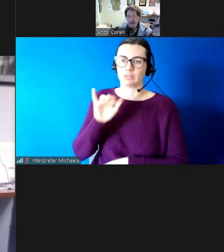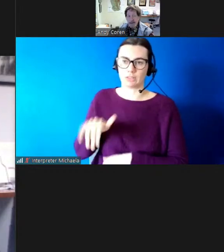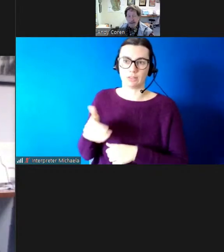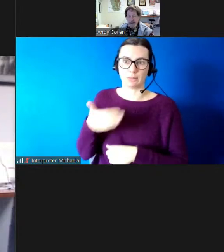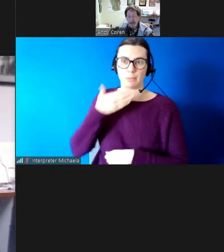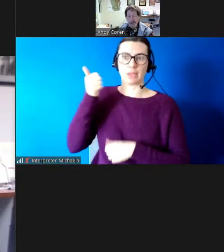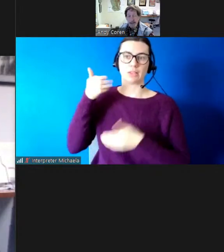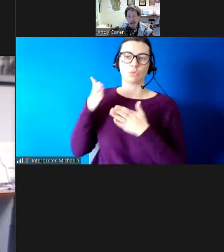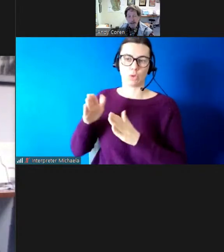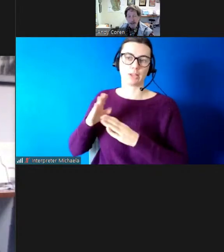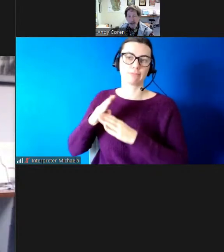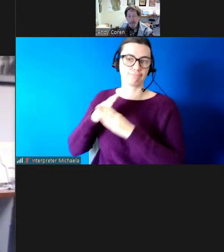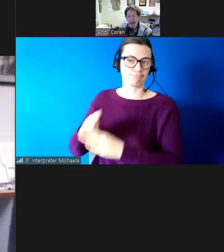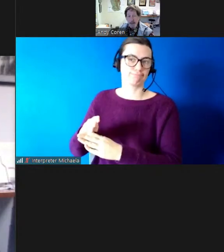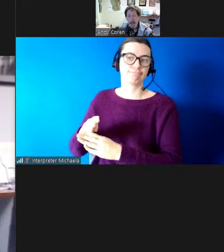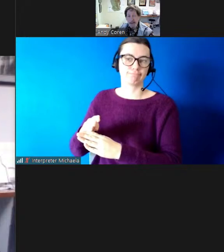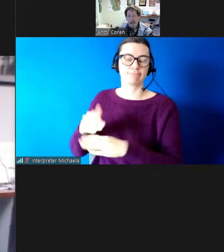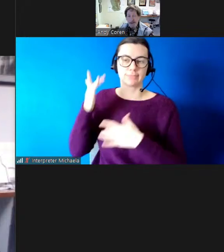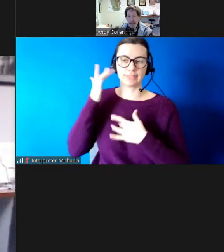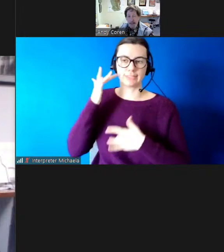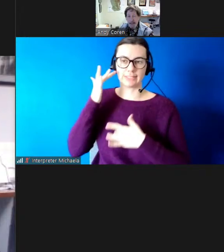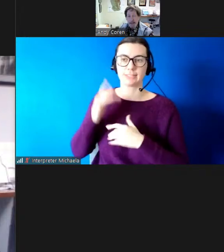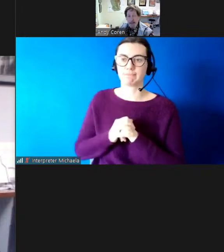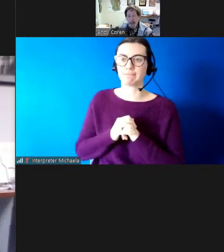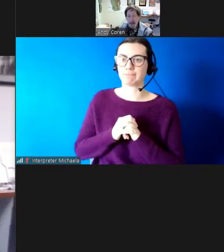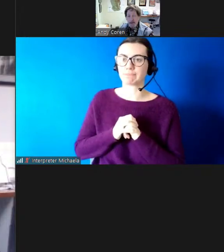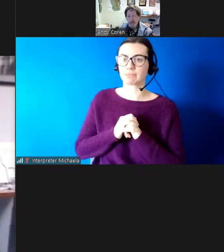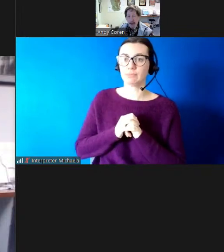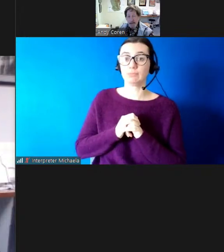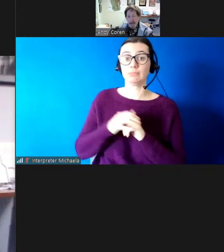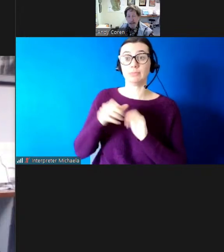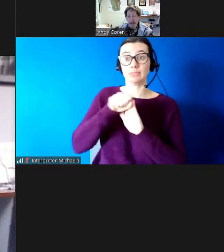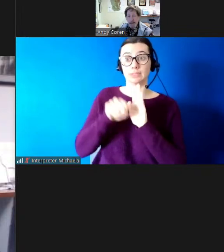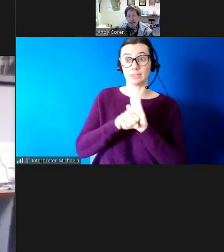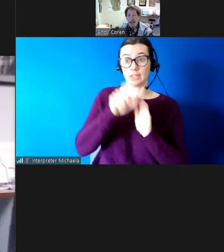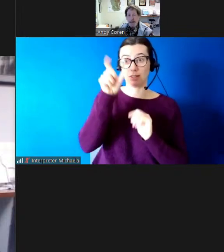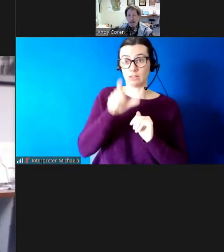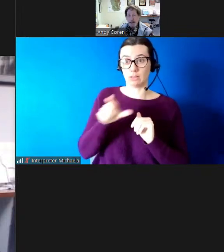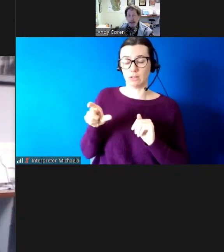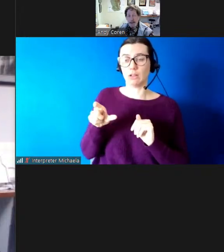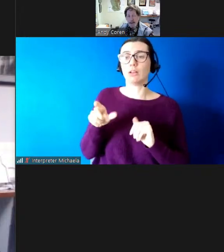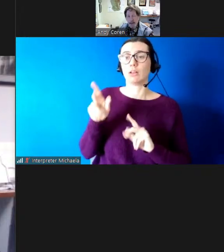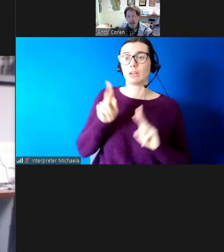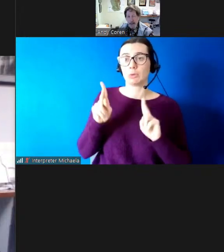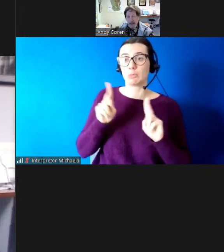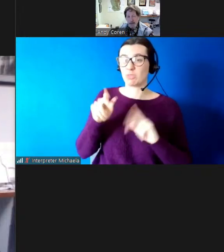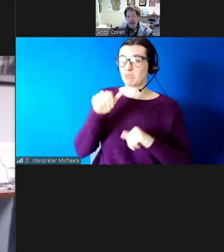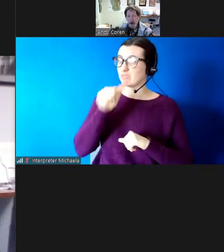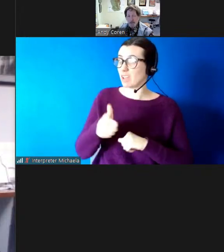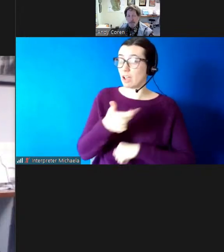the disease at this time. In the state, the unvaccinated